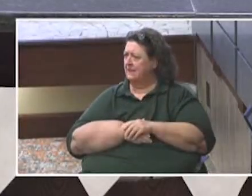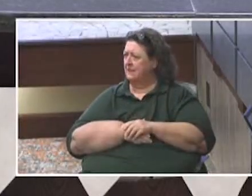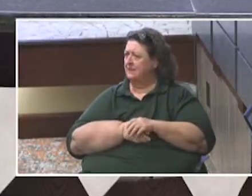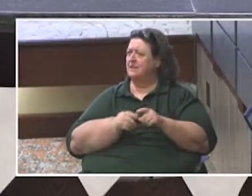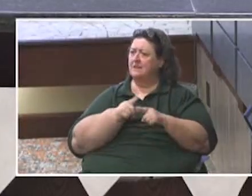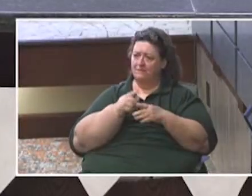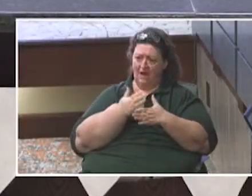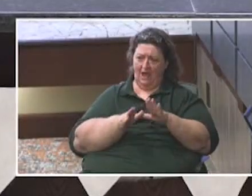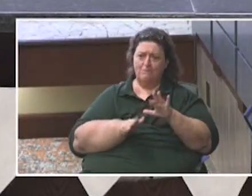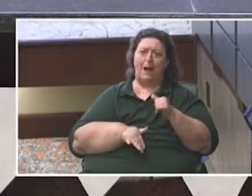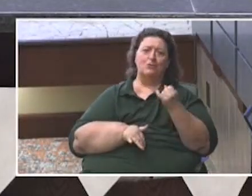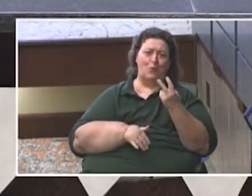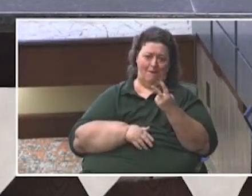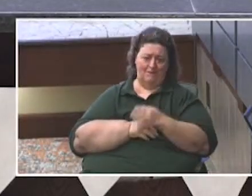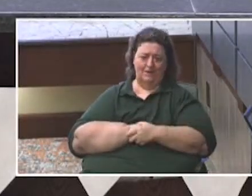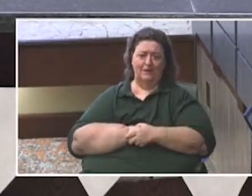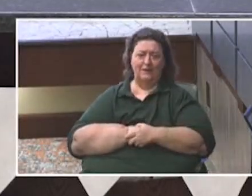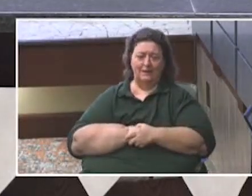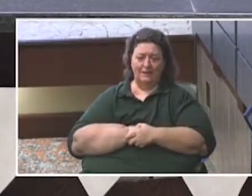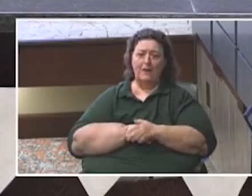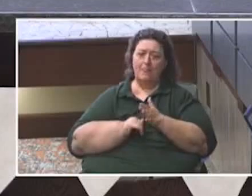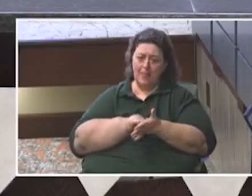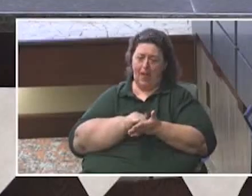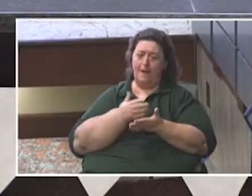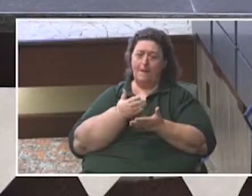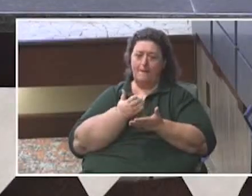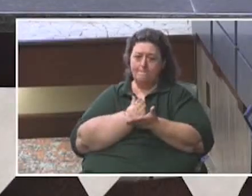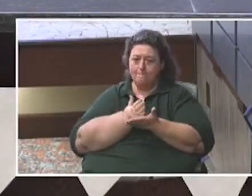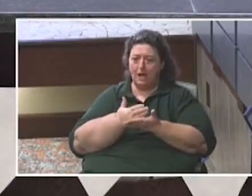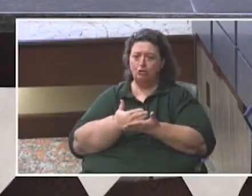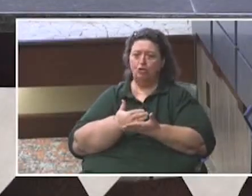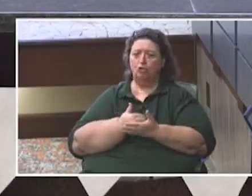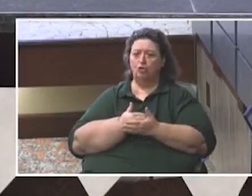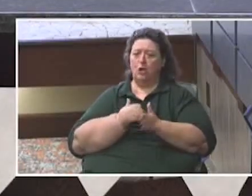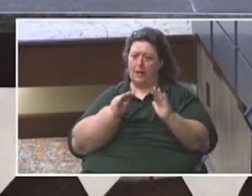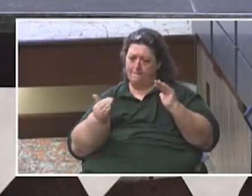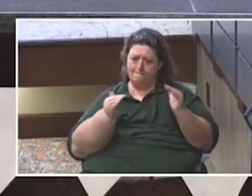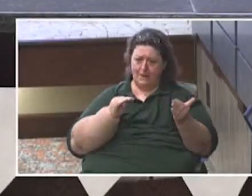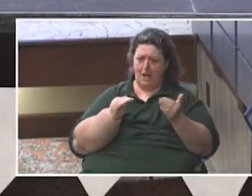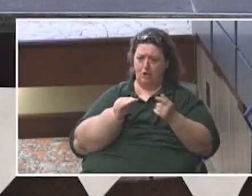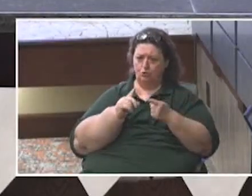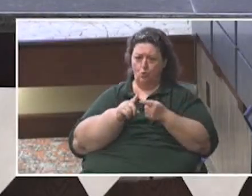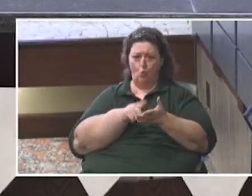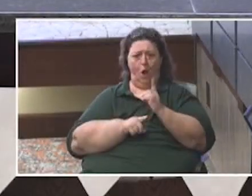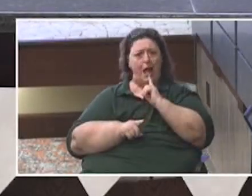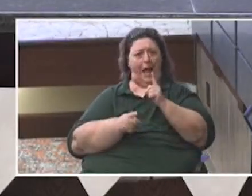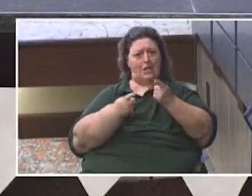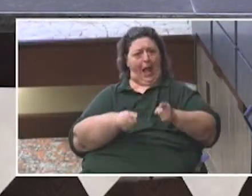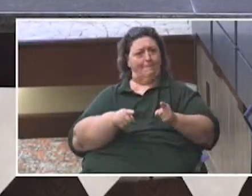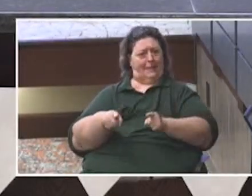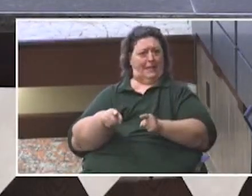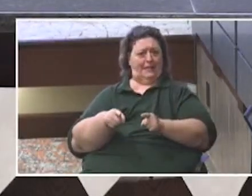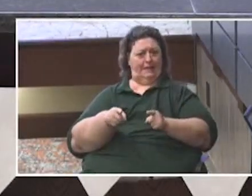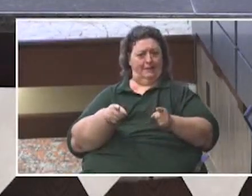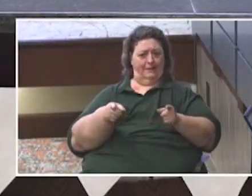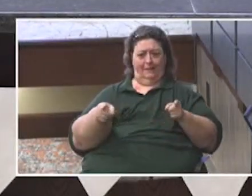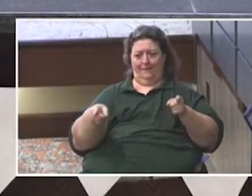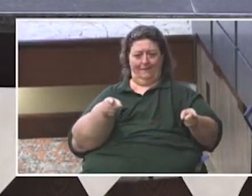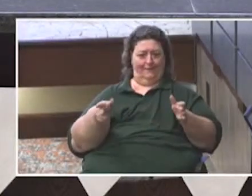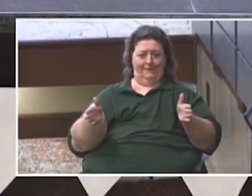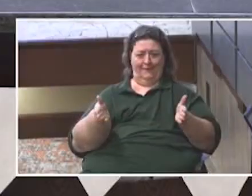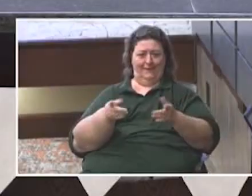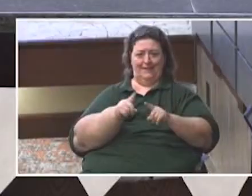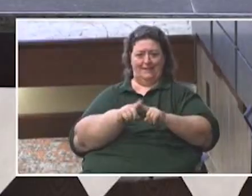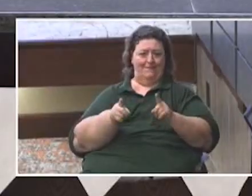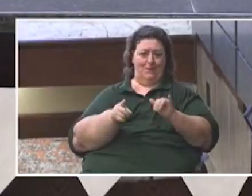better science on seasonality in a budget, and we can compare that to what's actually happening, I think it Absolutely. Because I